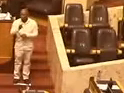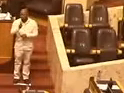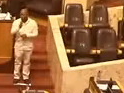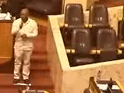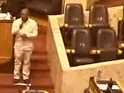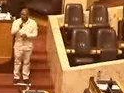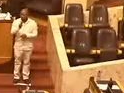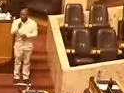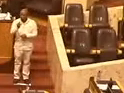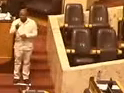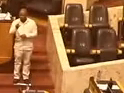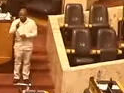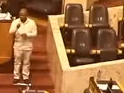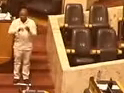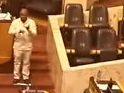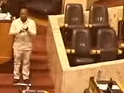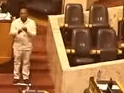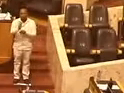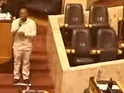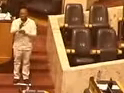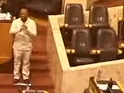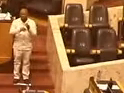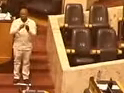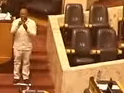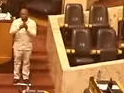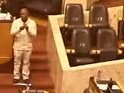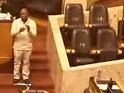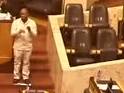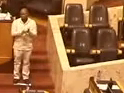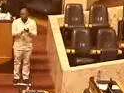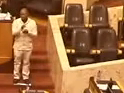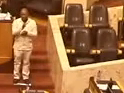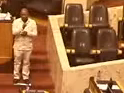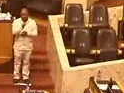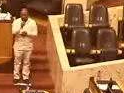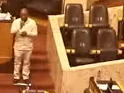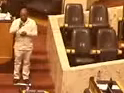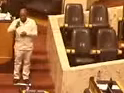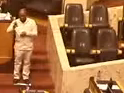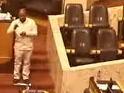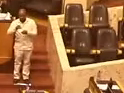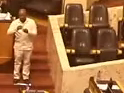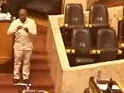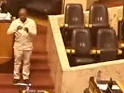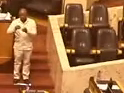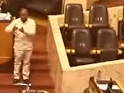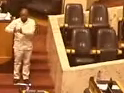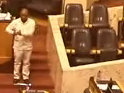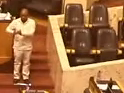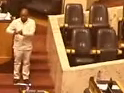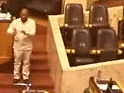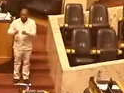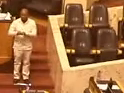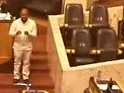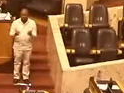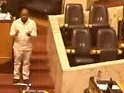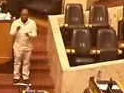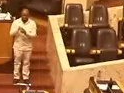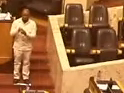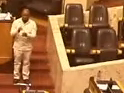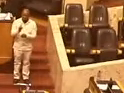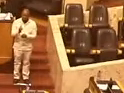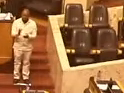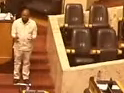272 on 5 projects over the MTF period on special maintenance and rehabilitation, which will include the